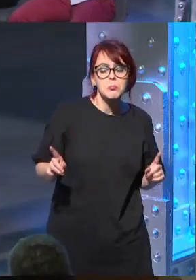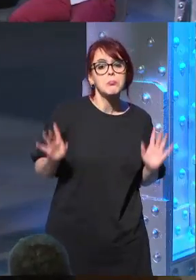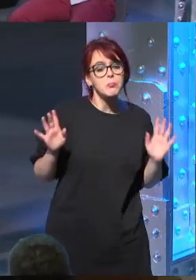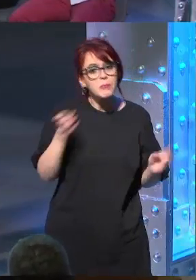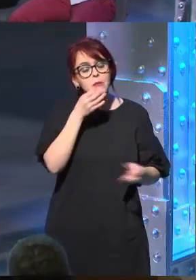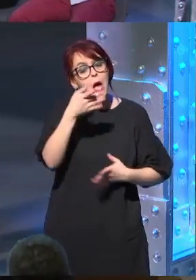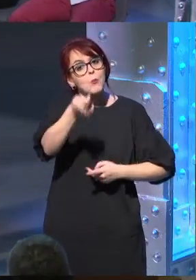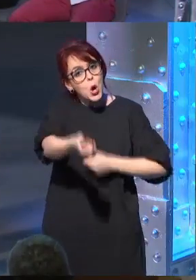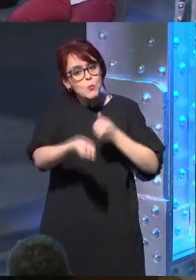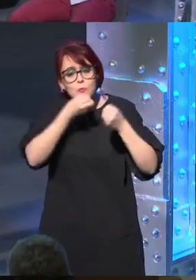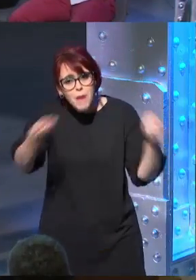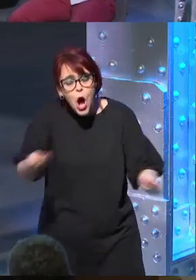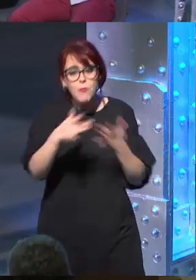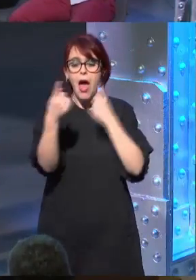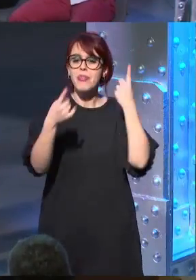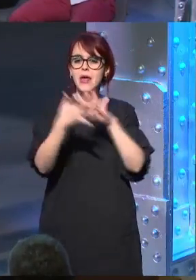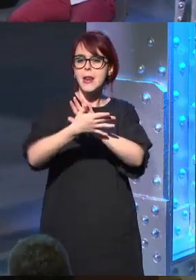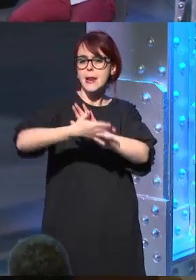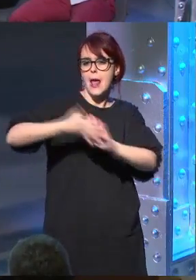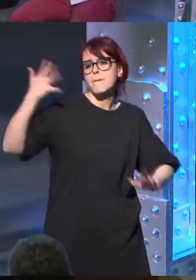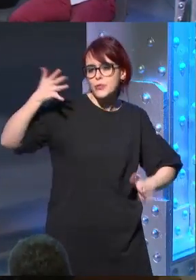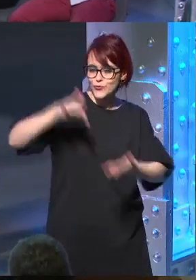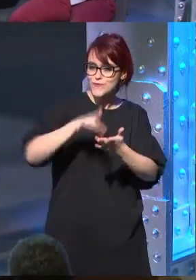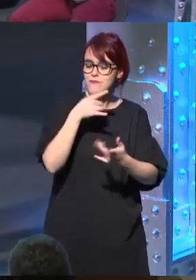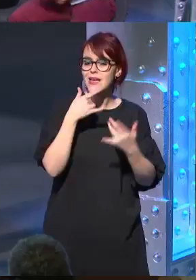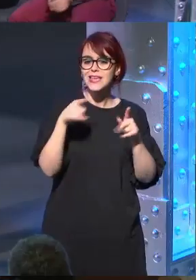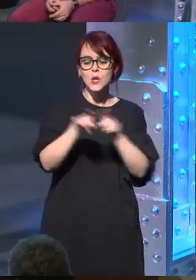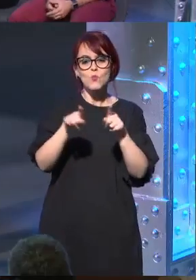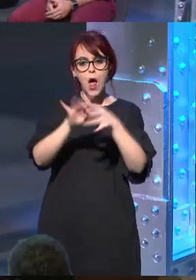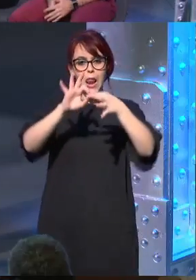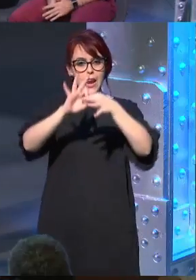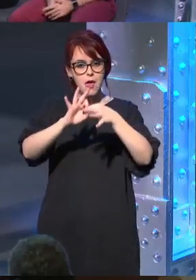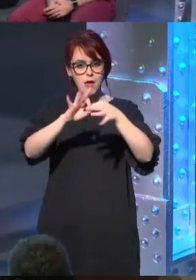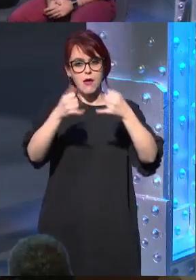has never happened to me. Well,